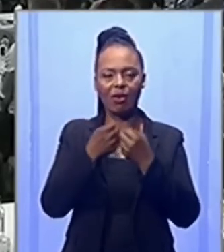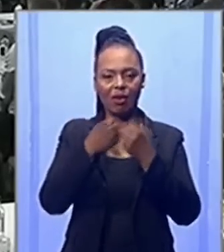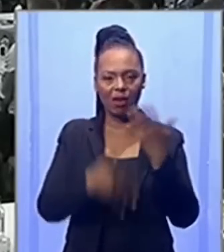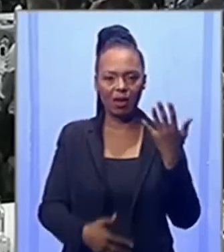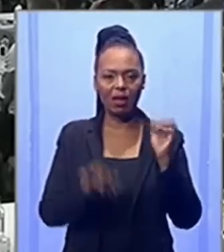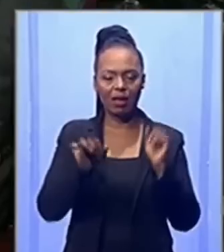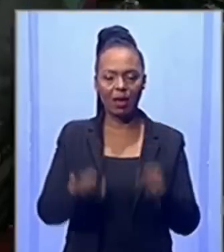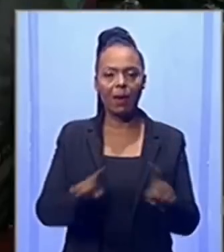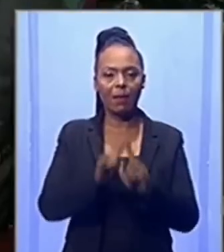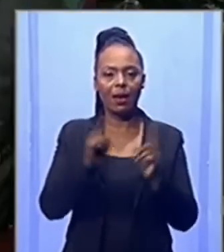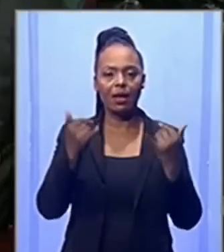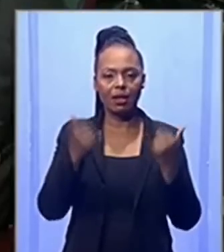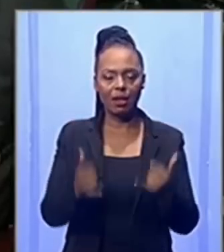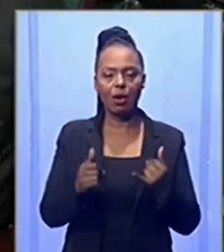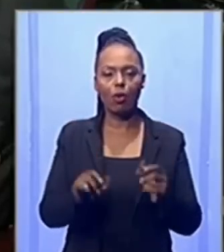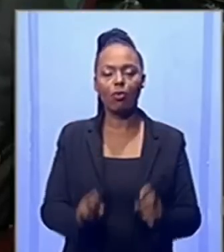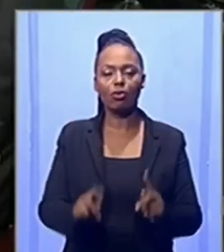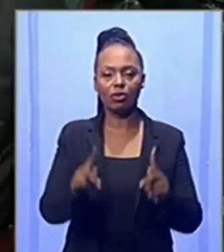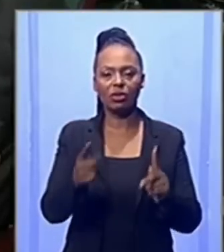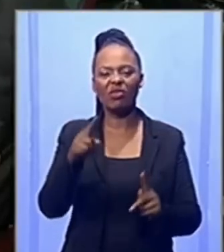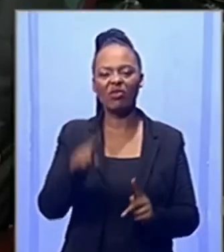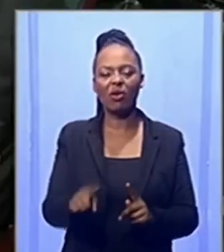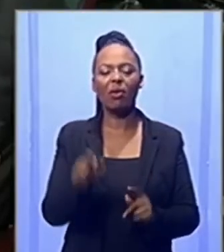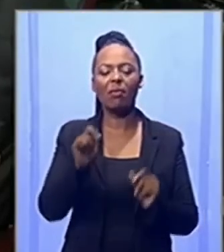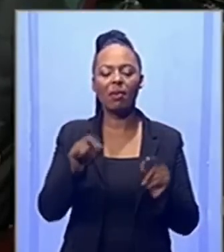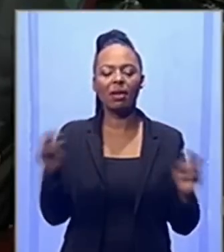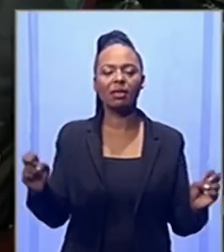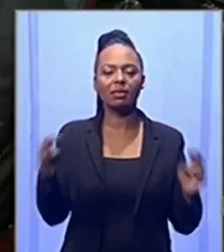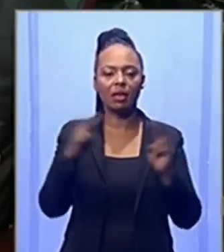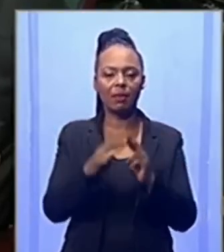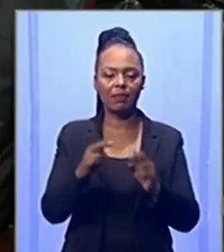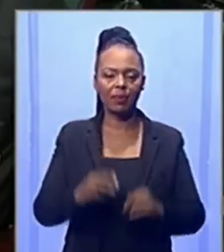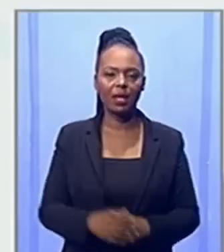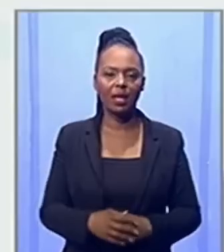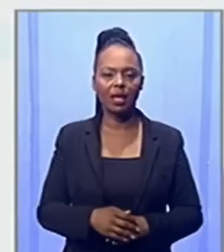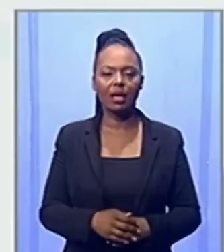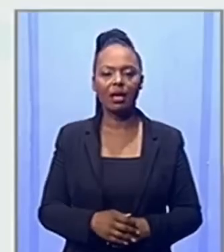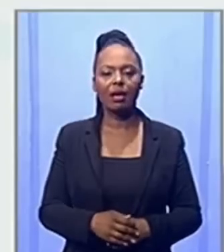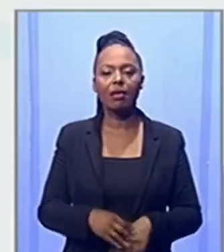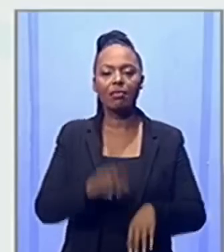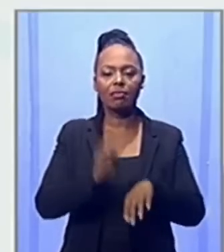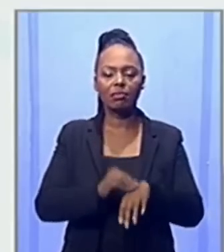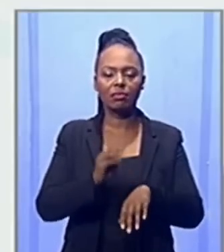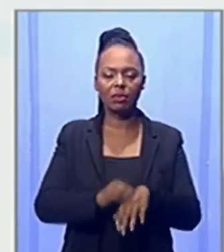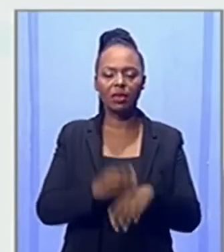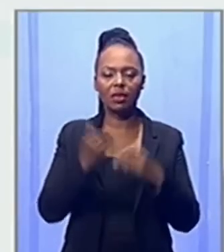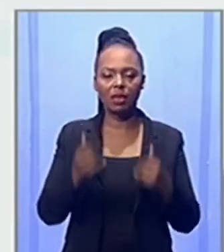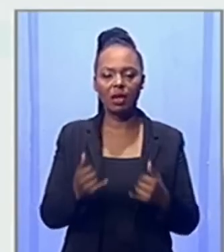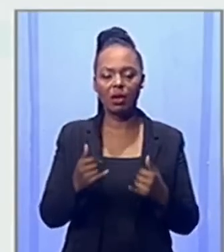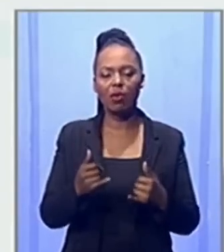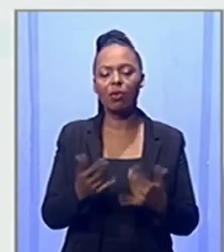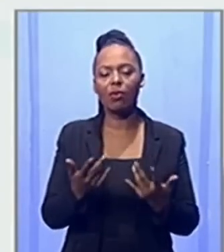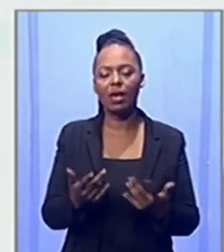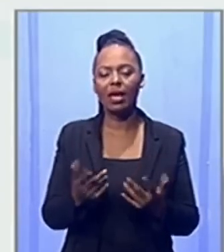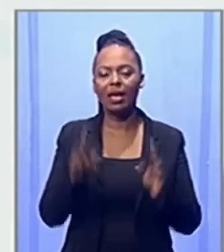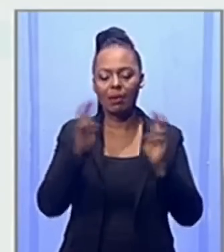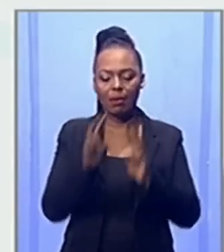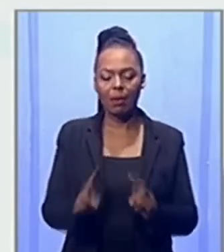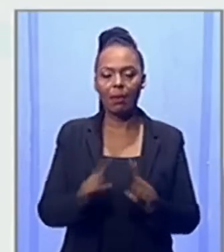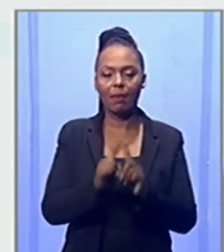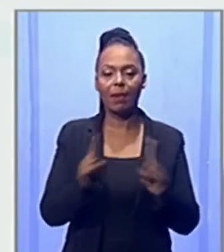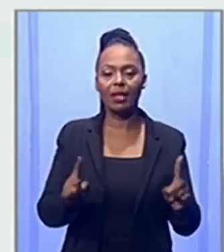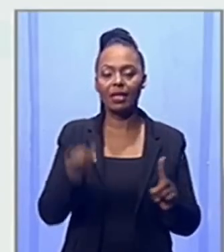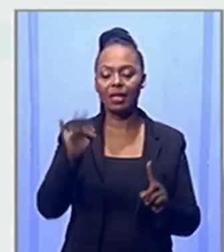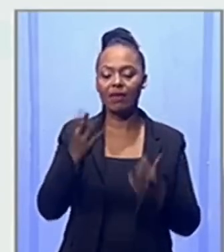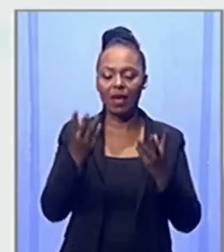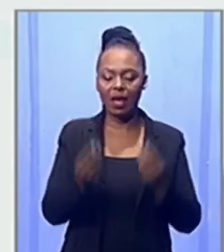le tla thehelwa menyetla e metjha sebokeng sena. Diversification of energy sources is important, and we'll continue to pursue